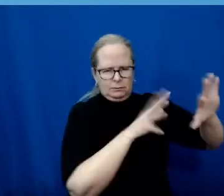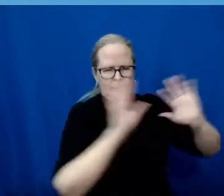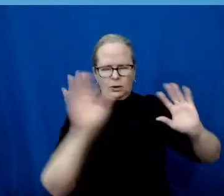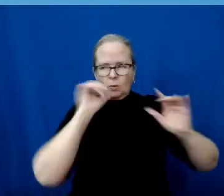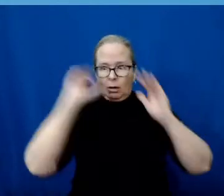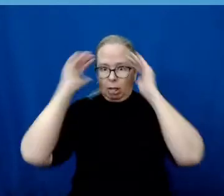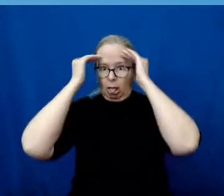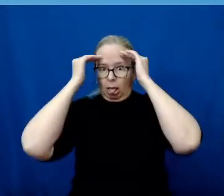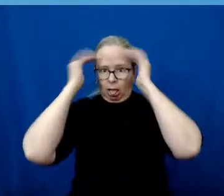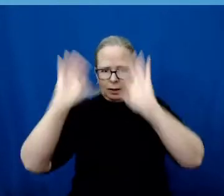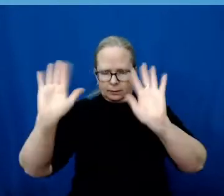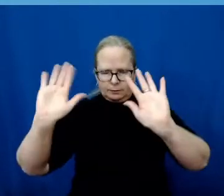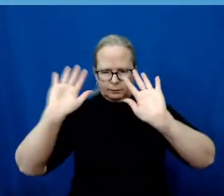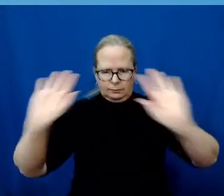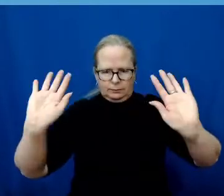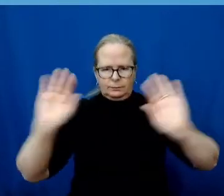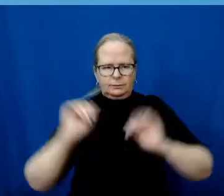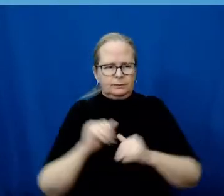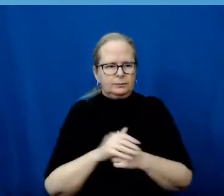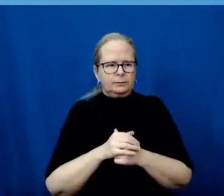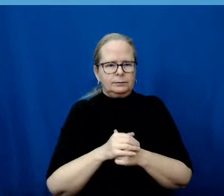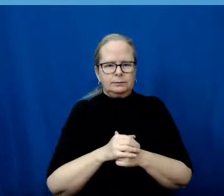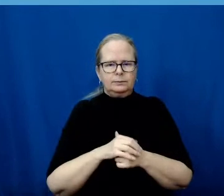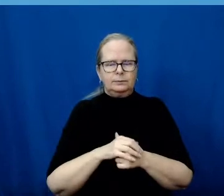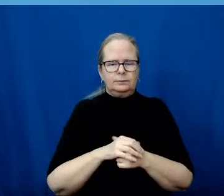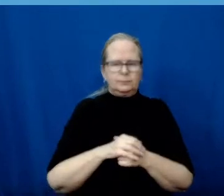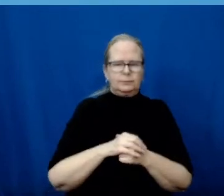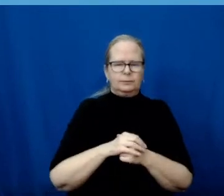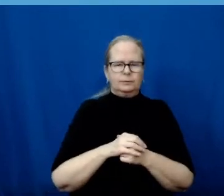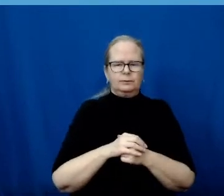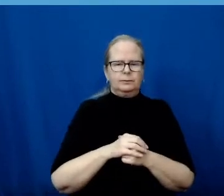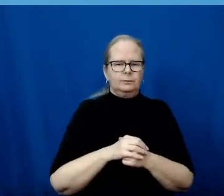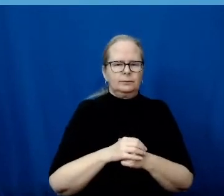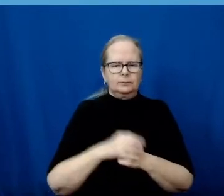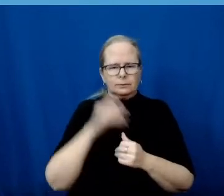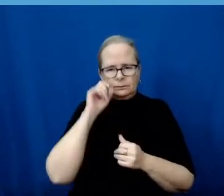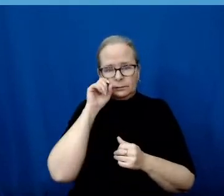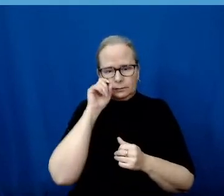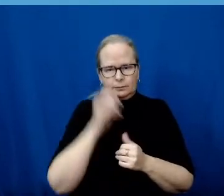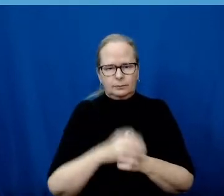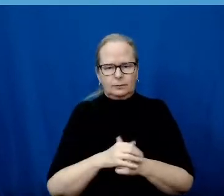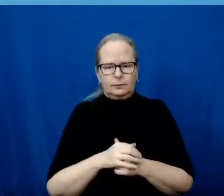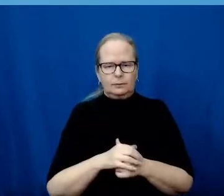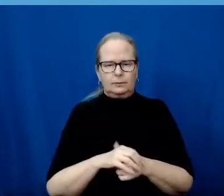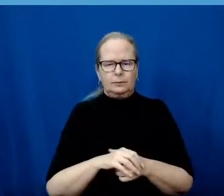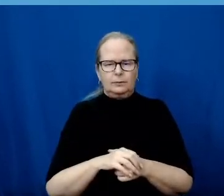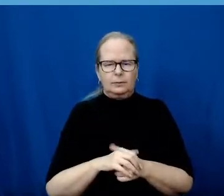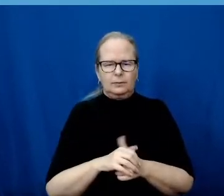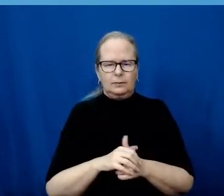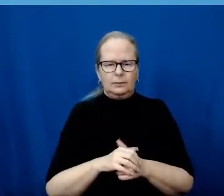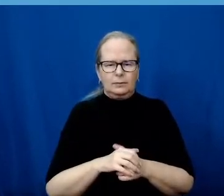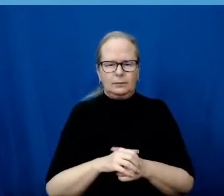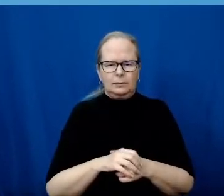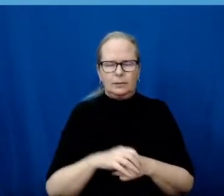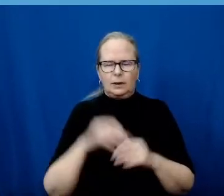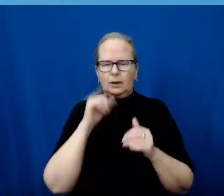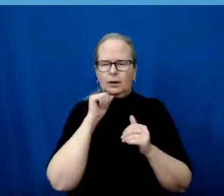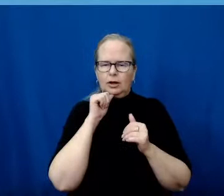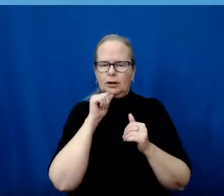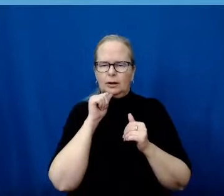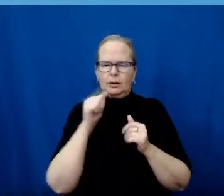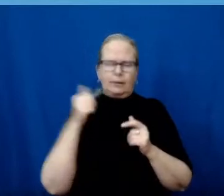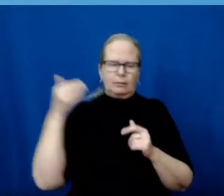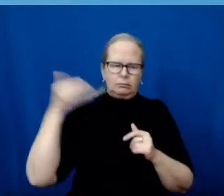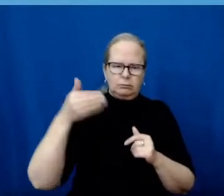this point something that doesn't happen a lot, and there are very few cases that demonstrate that this does happen. So let's not